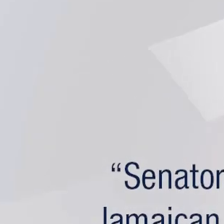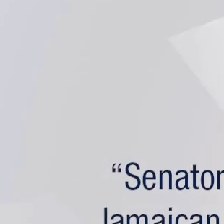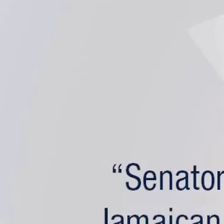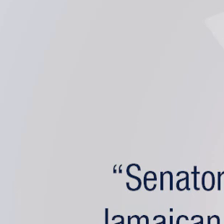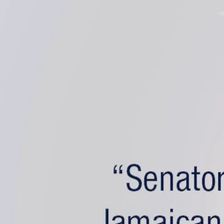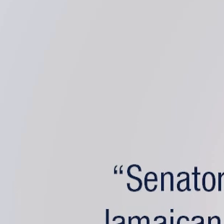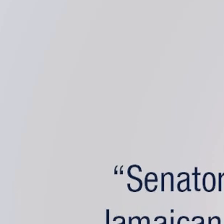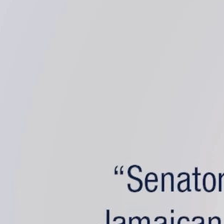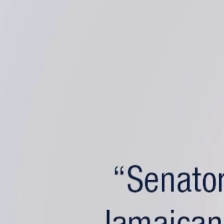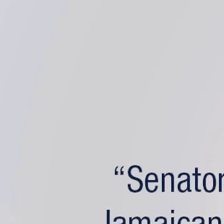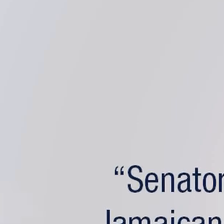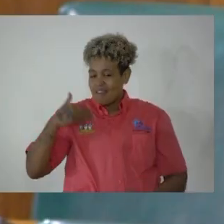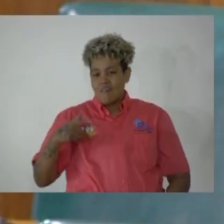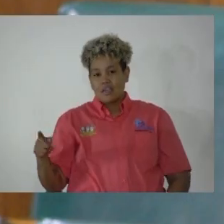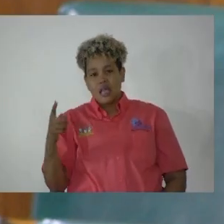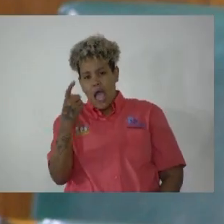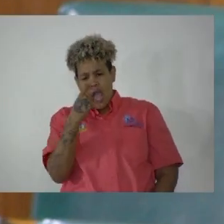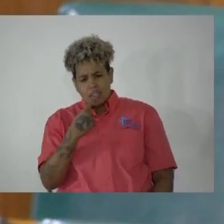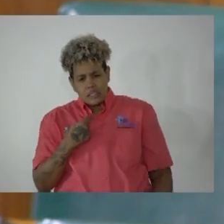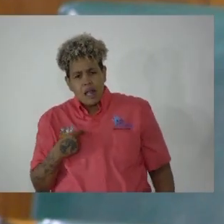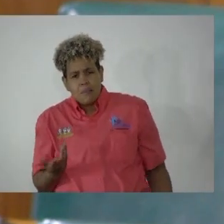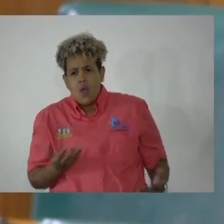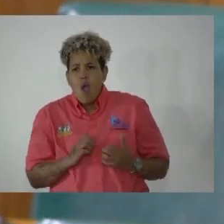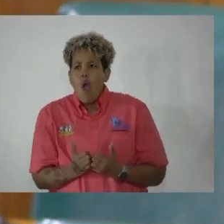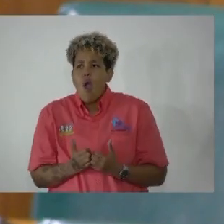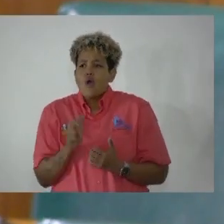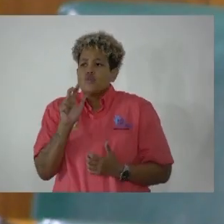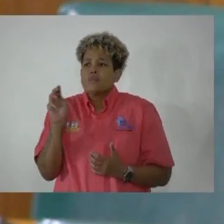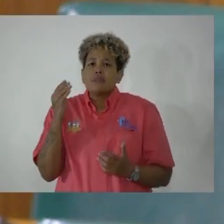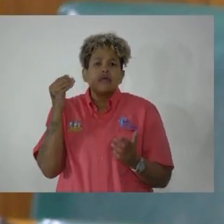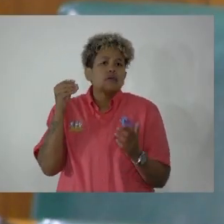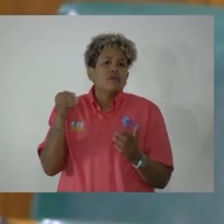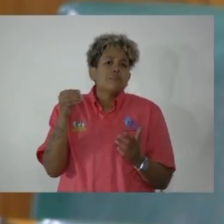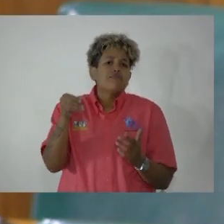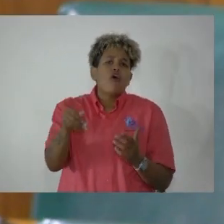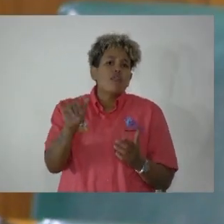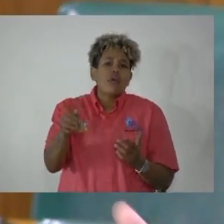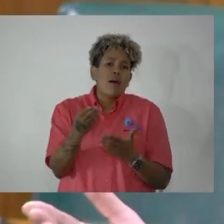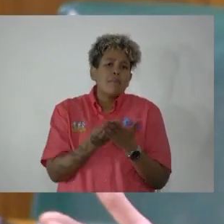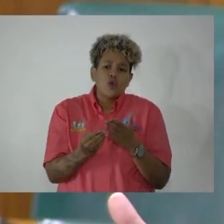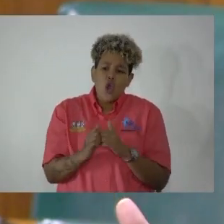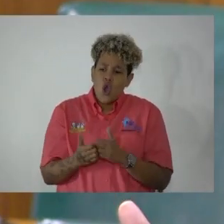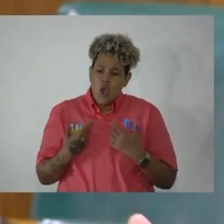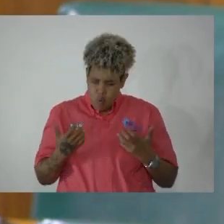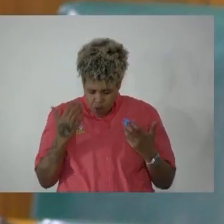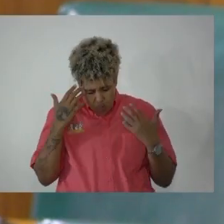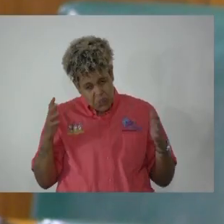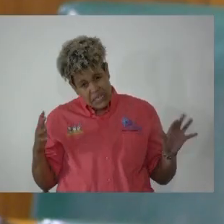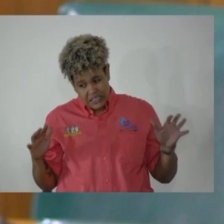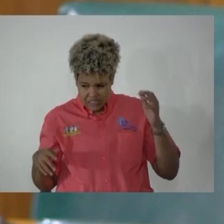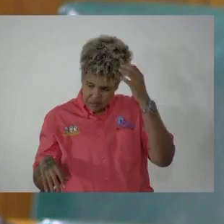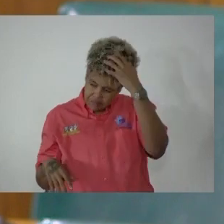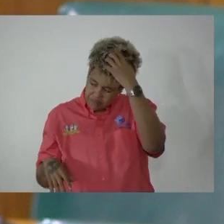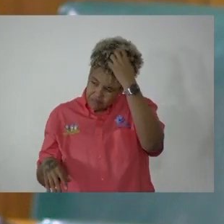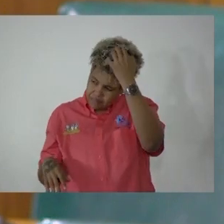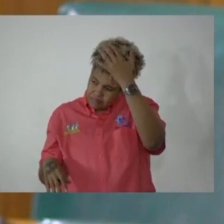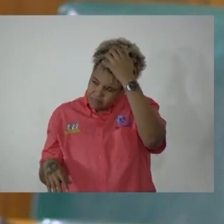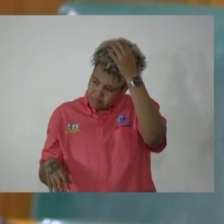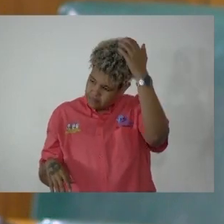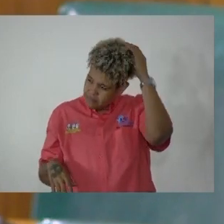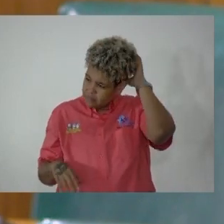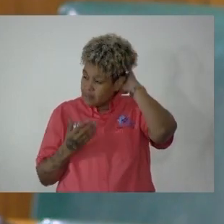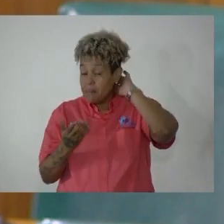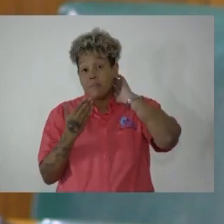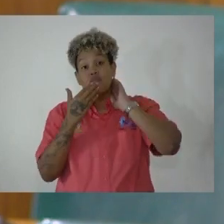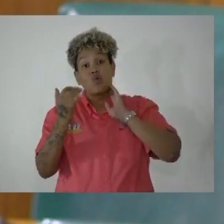the legislative process. Throughout his tenure in the Senate, Dr. Holness says Mr. Webby has championed policies that